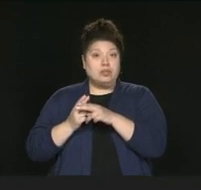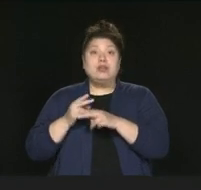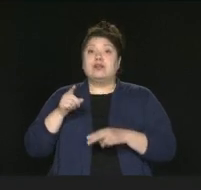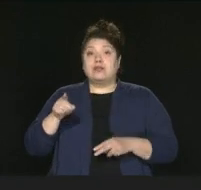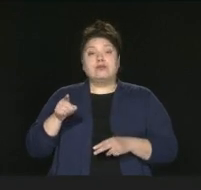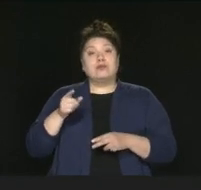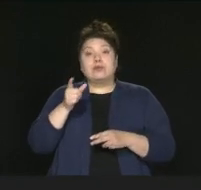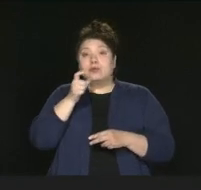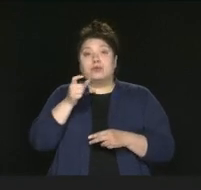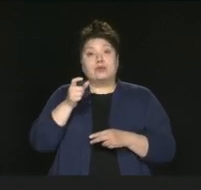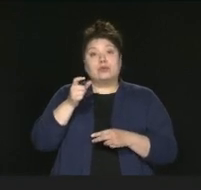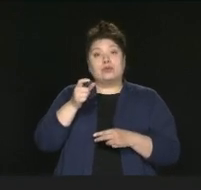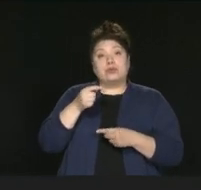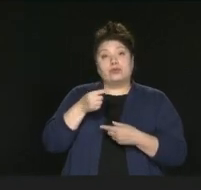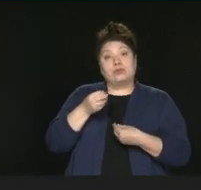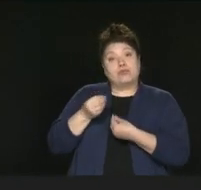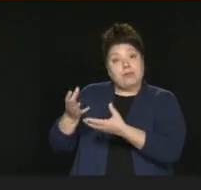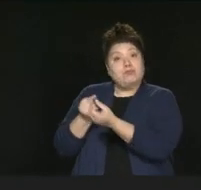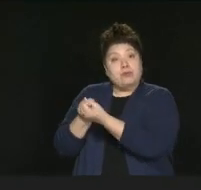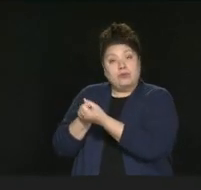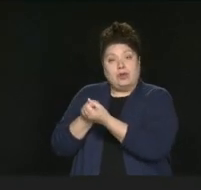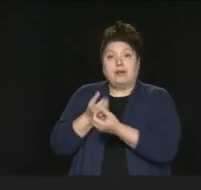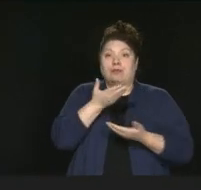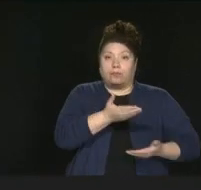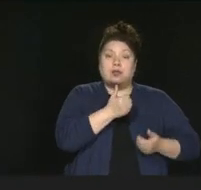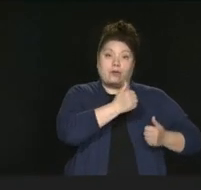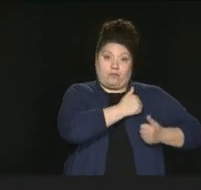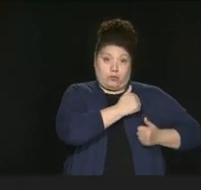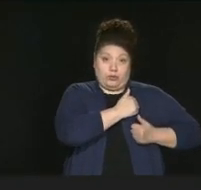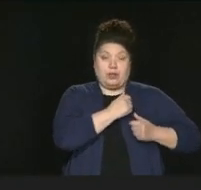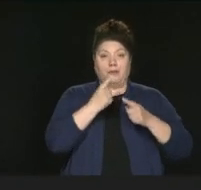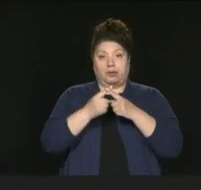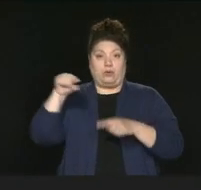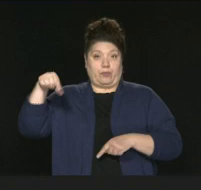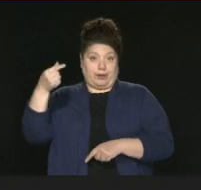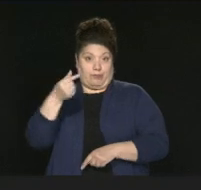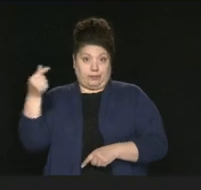Quebec government. Follow-up question?